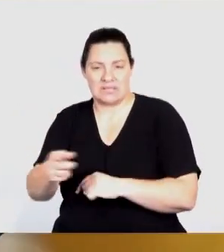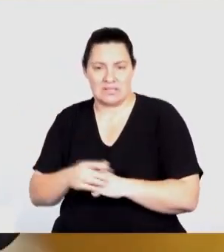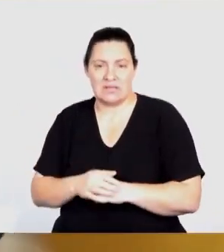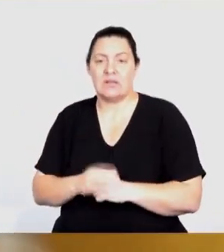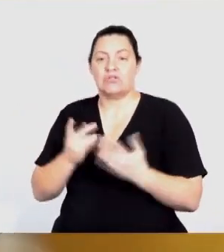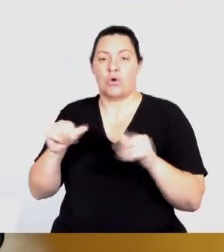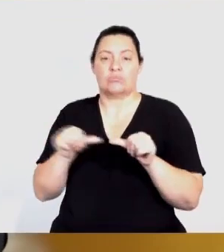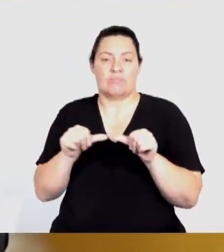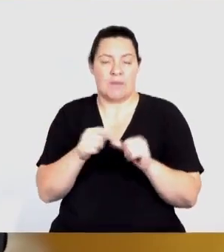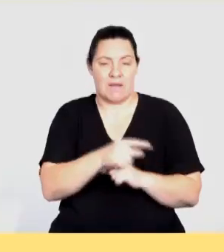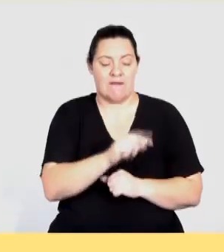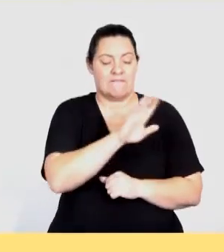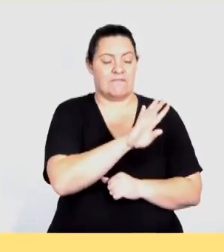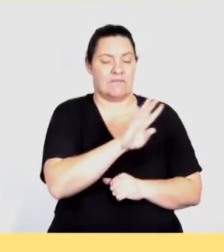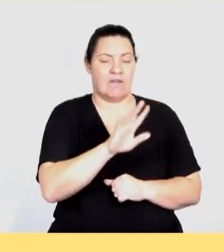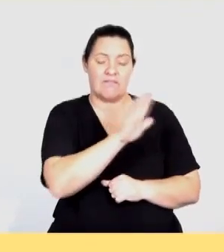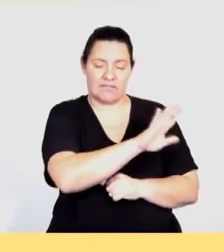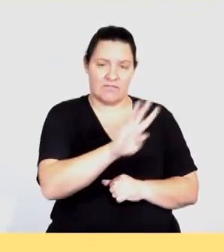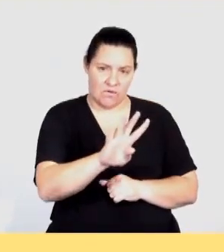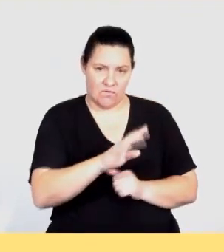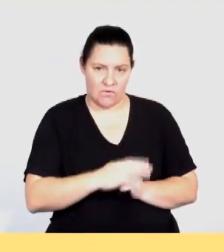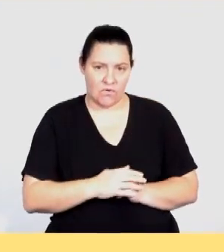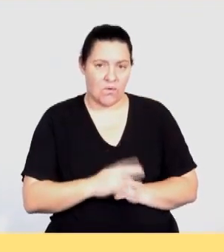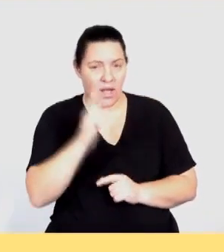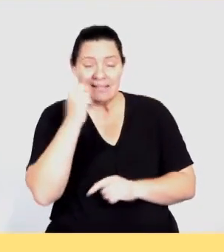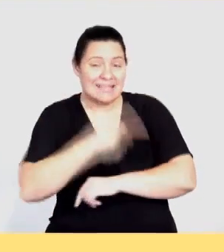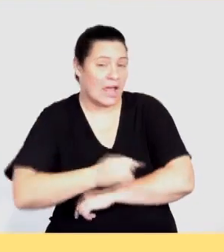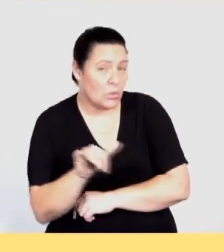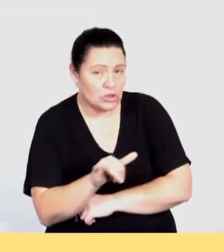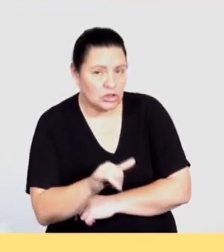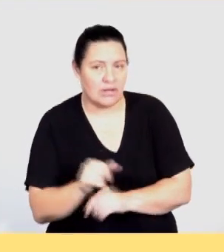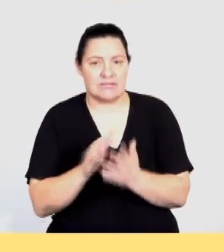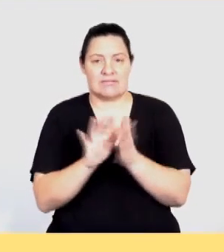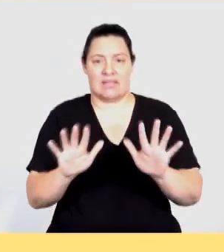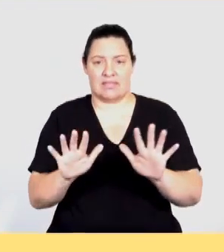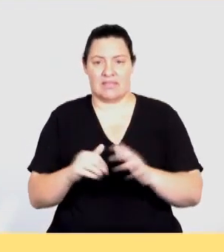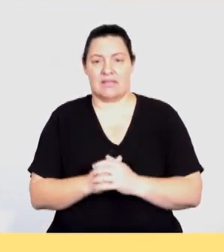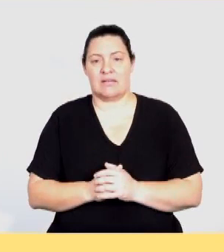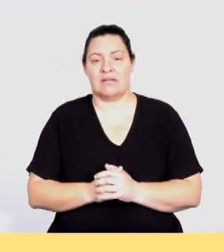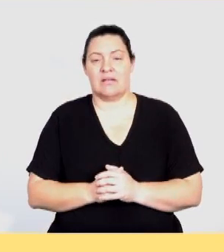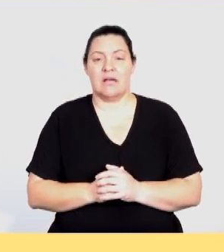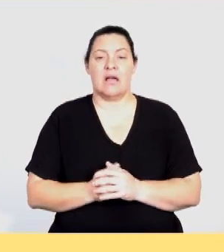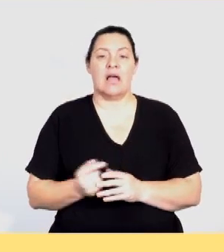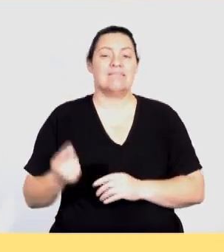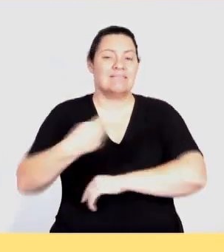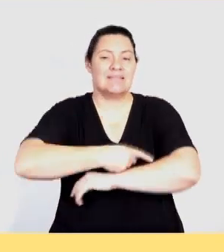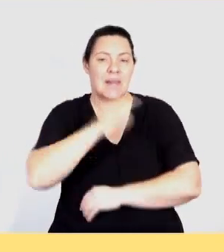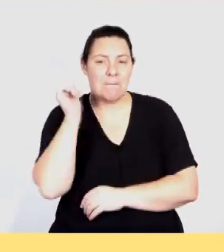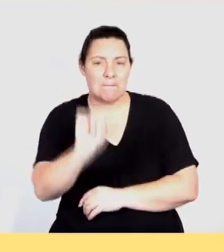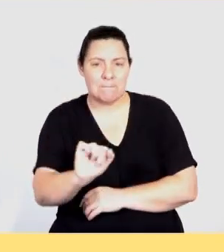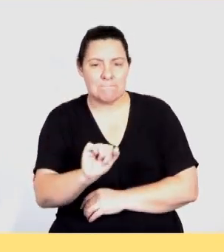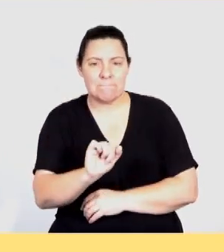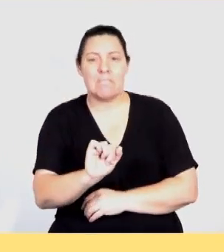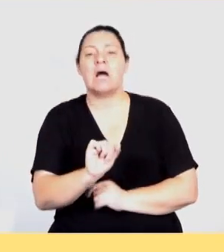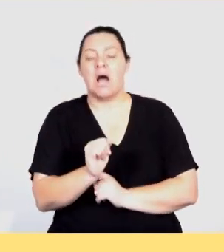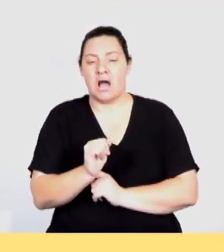an allowance. What is the document number? 54. Do you remember the day? It is the 10th. The